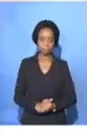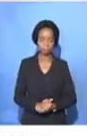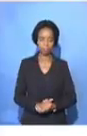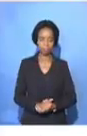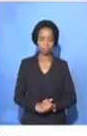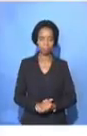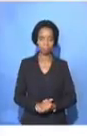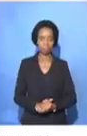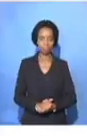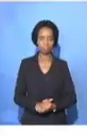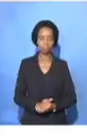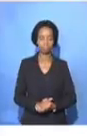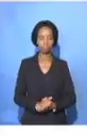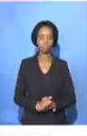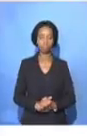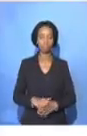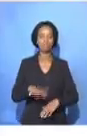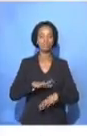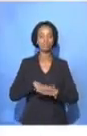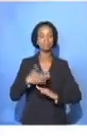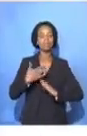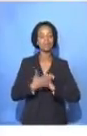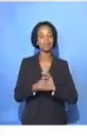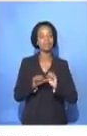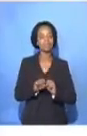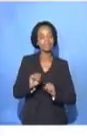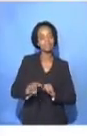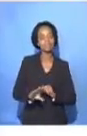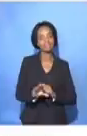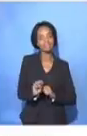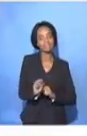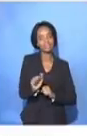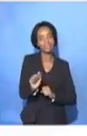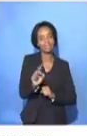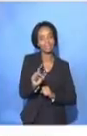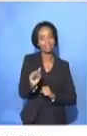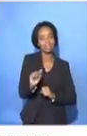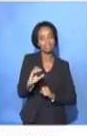on behalf of the Southern Africa Development Community, SADC,